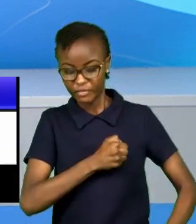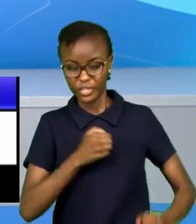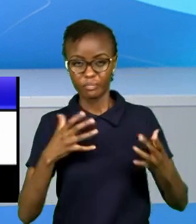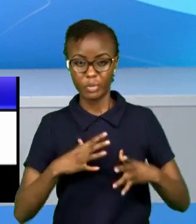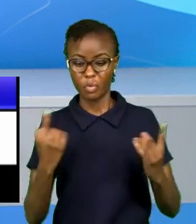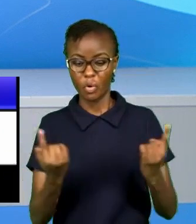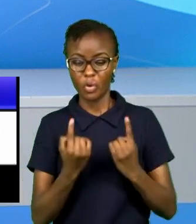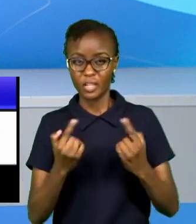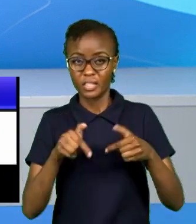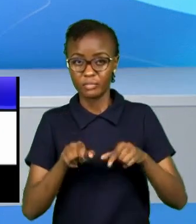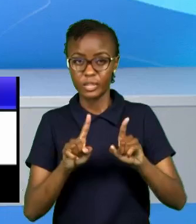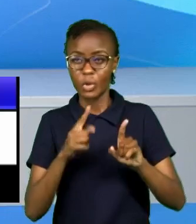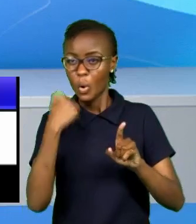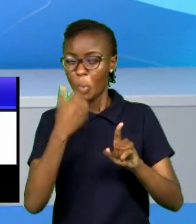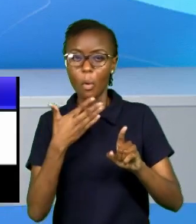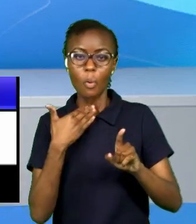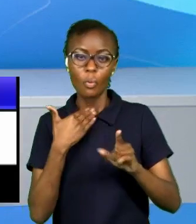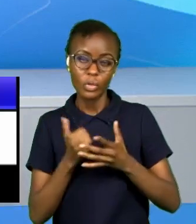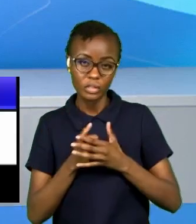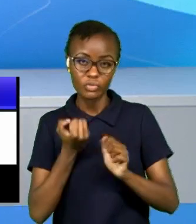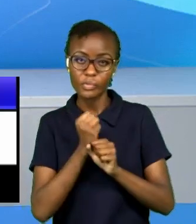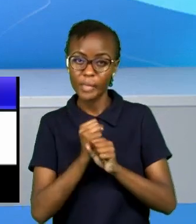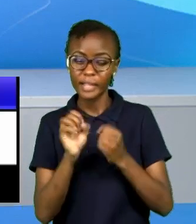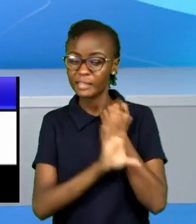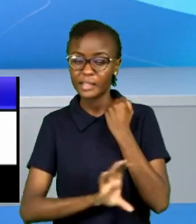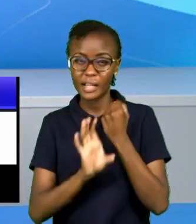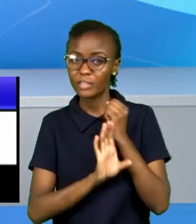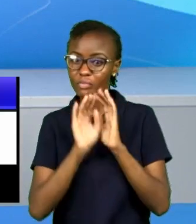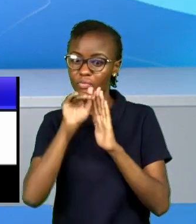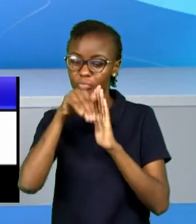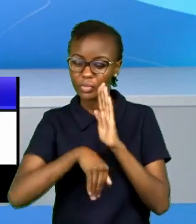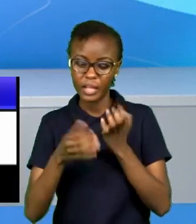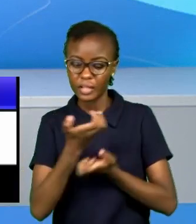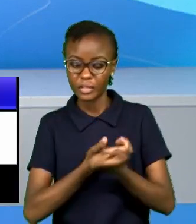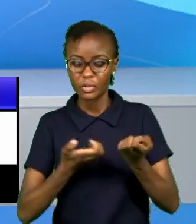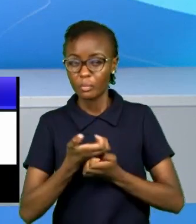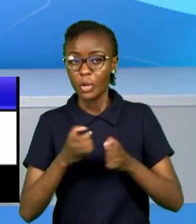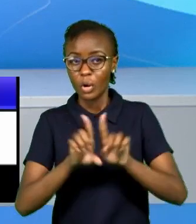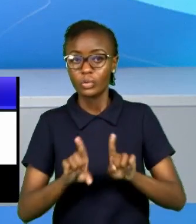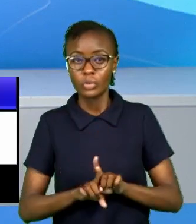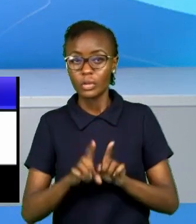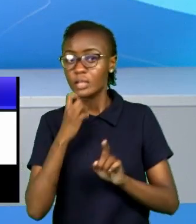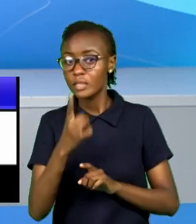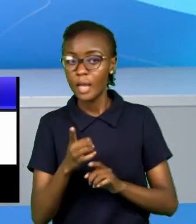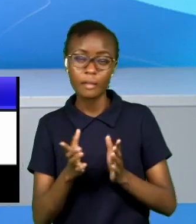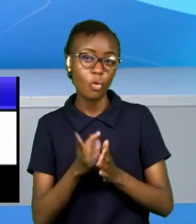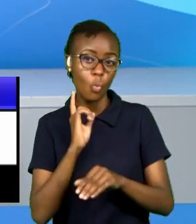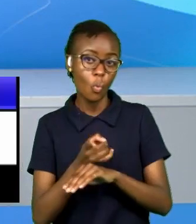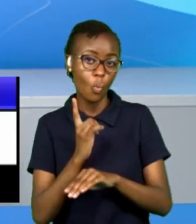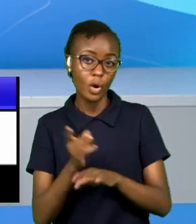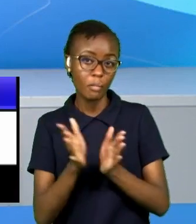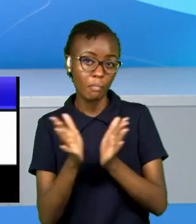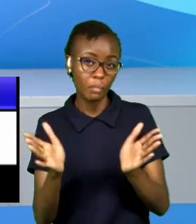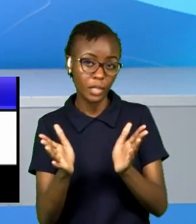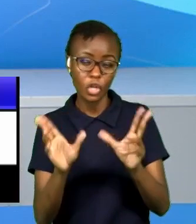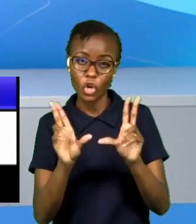loot and dig an economic grave for the country, given a chance to govern it. Ruto further warns the public against voting in